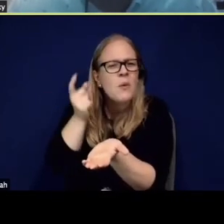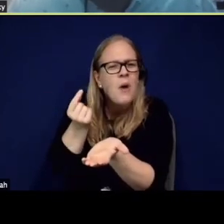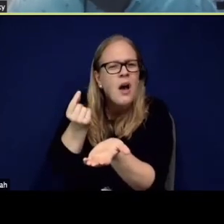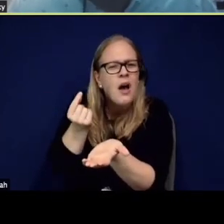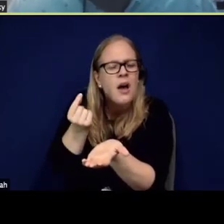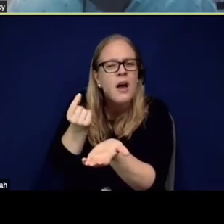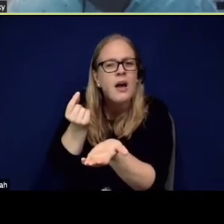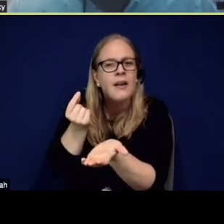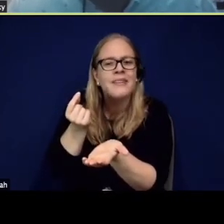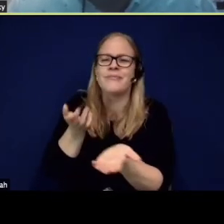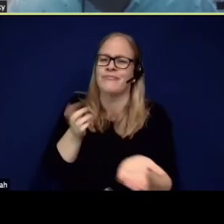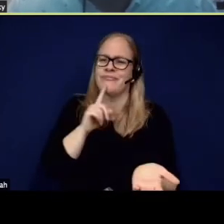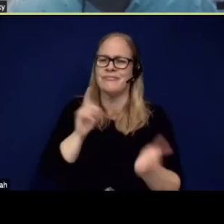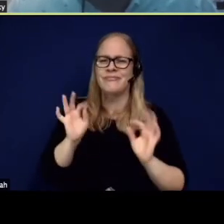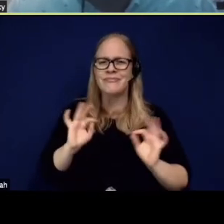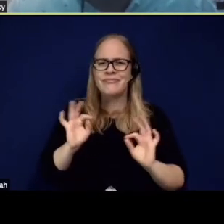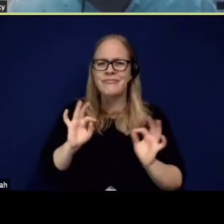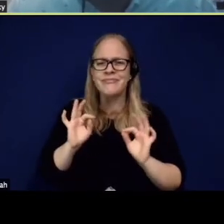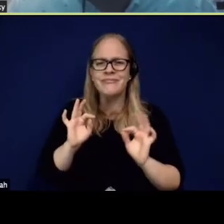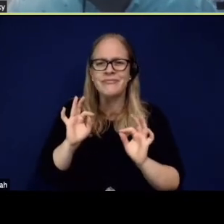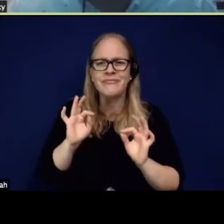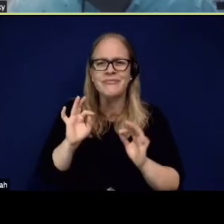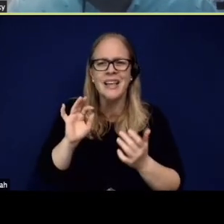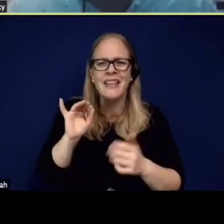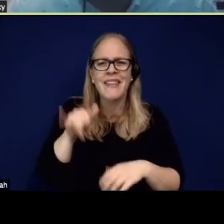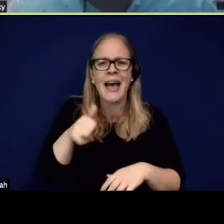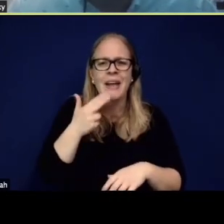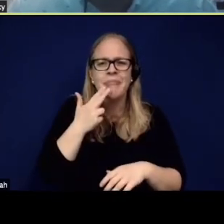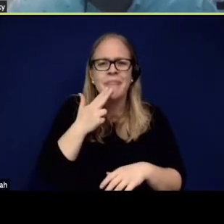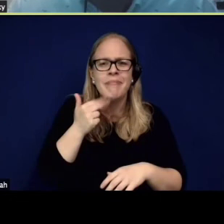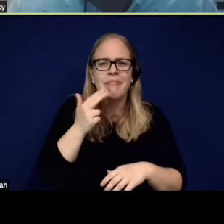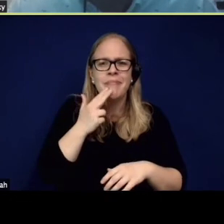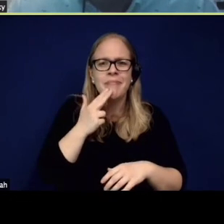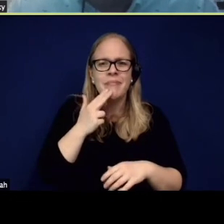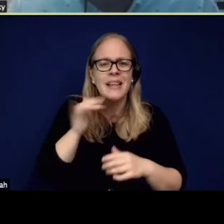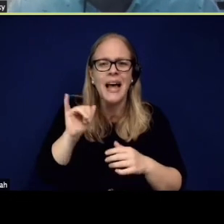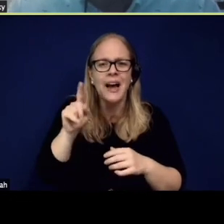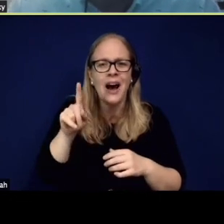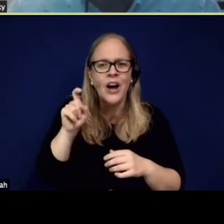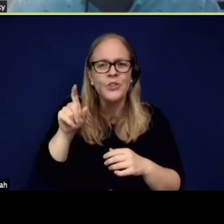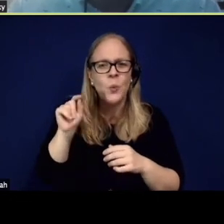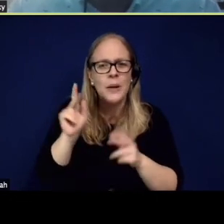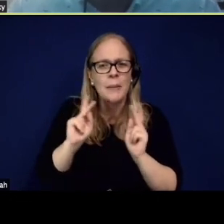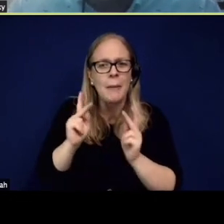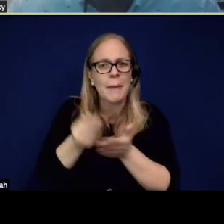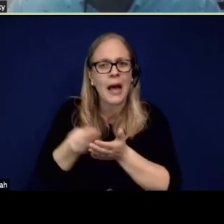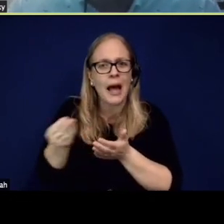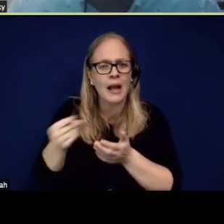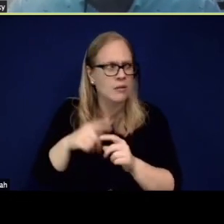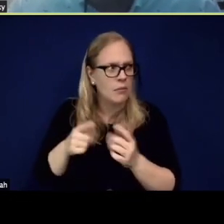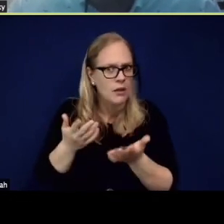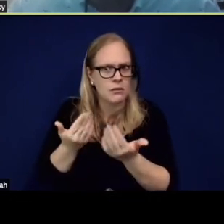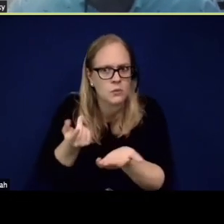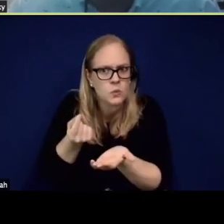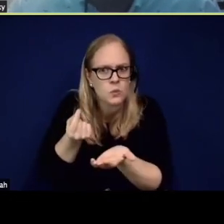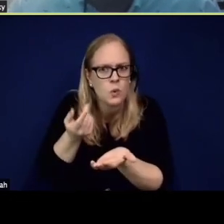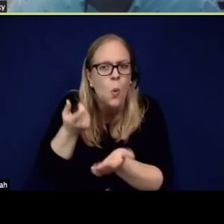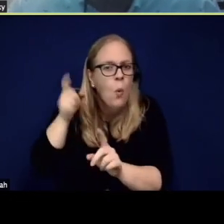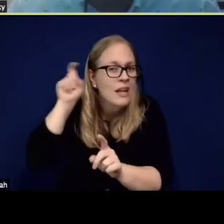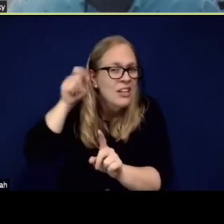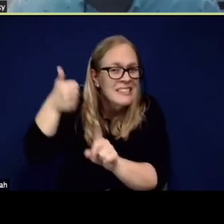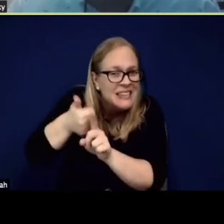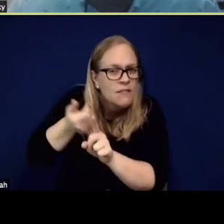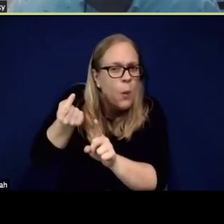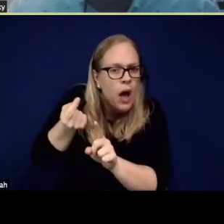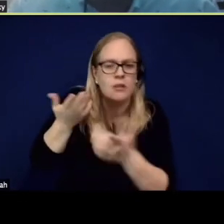for like 120 posts from their people who bought them. But I have no idea what those hearing aids actually do. And this is going to be